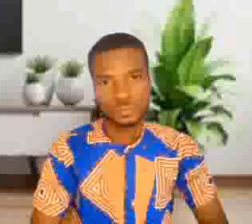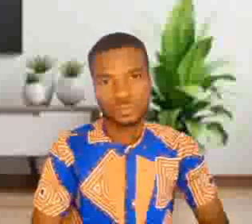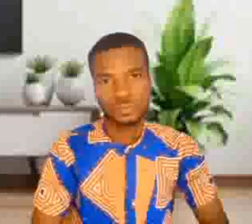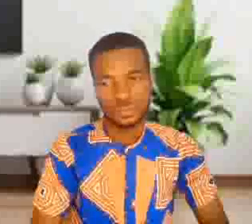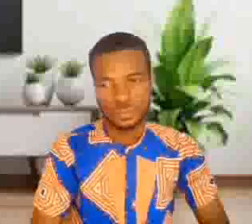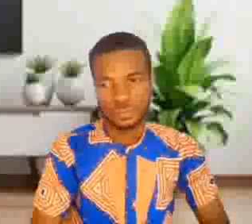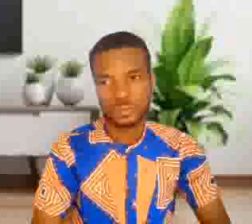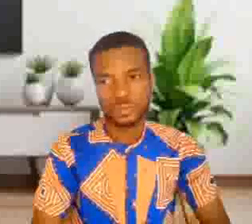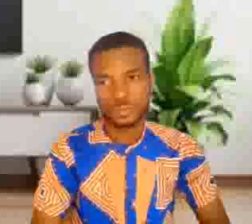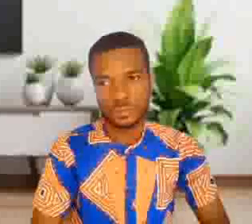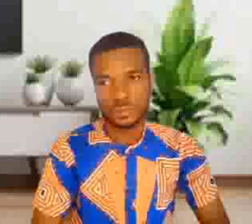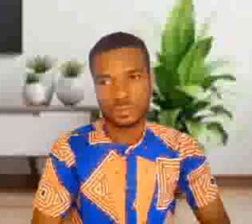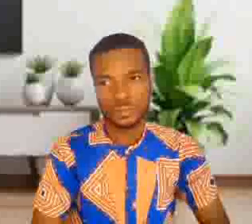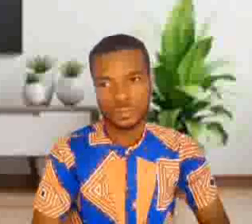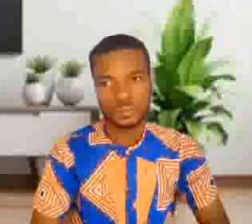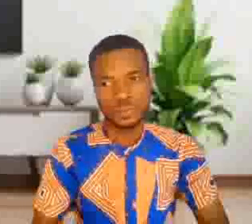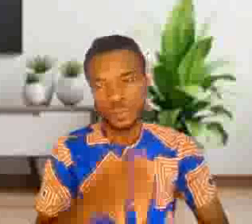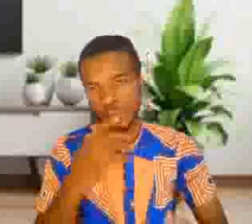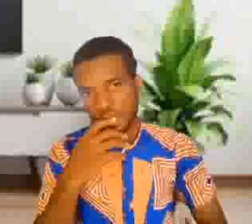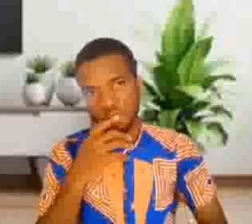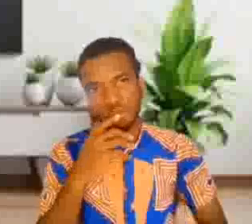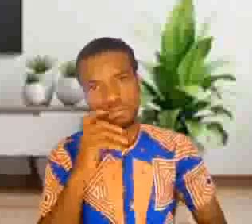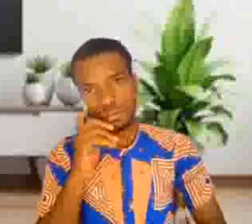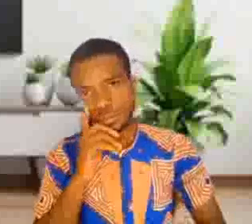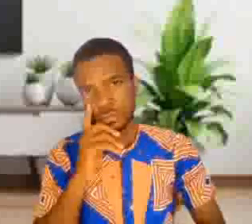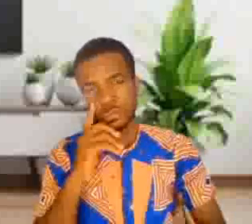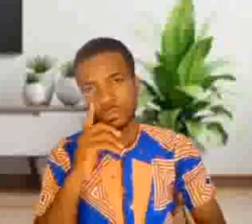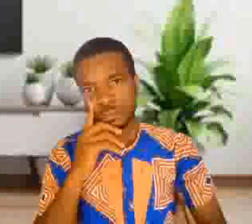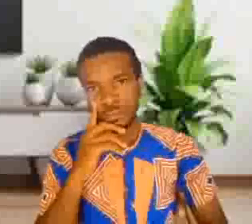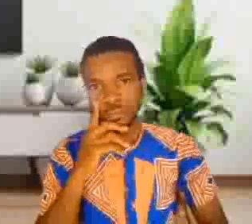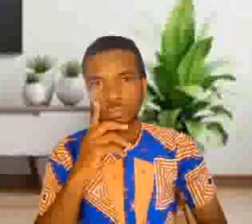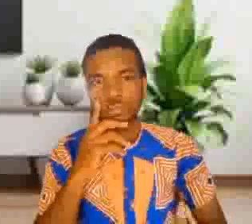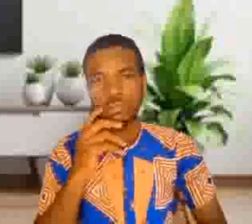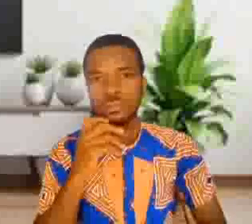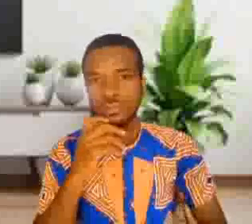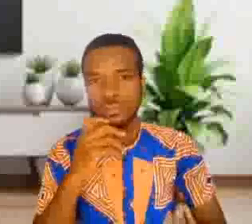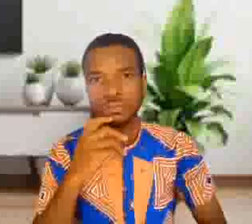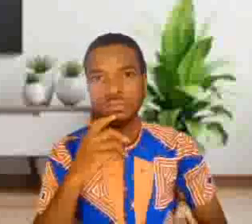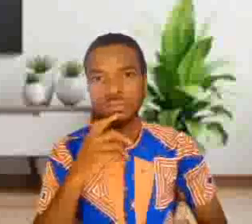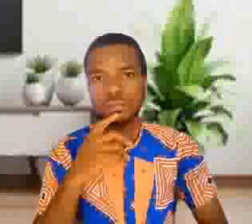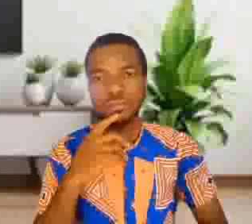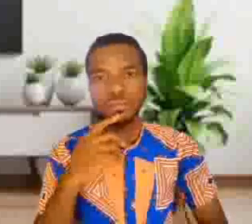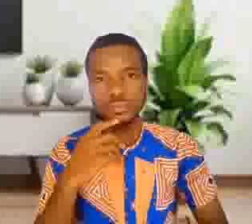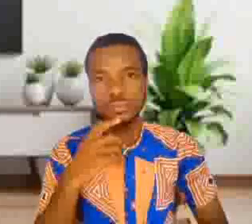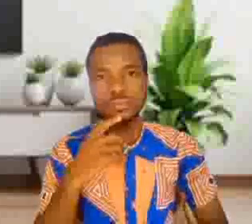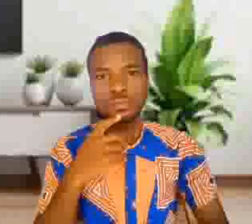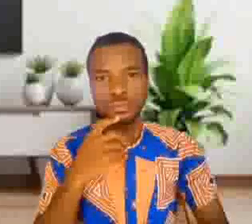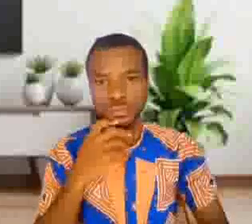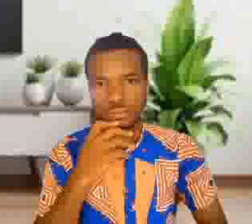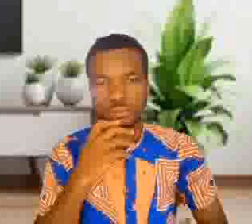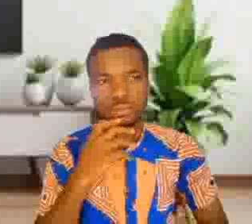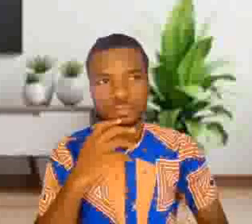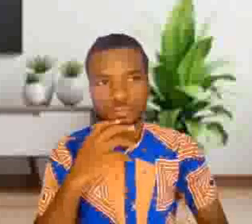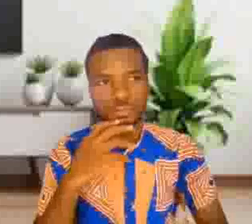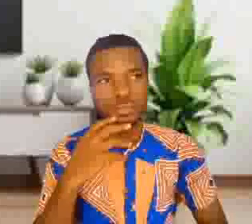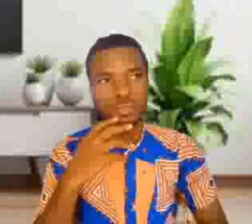for his presence. It's an honor to have you. Can we please celebrate Pastor Obunge? Thank you so much, sir, for having